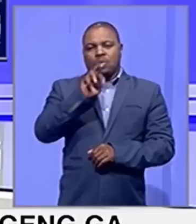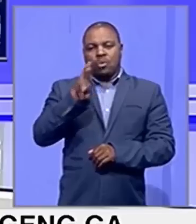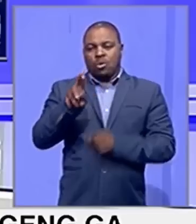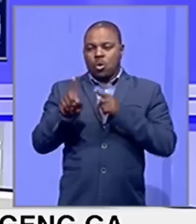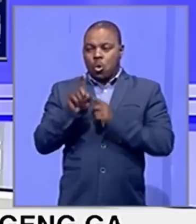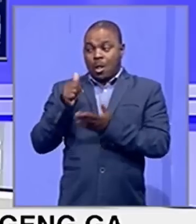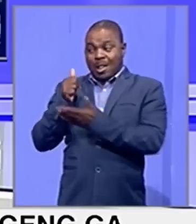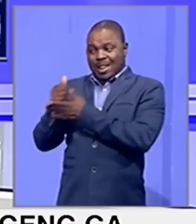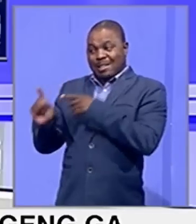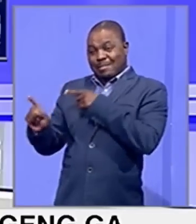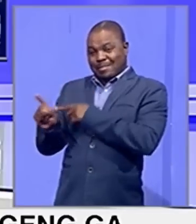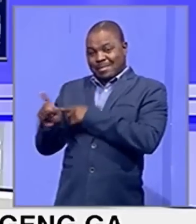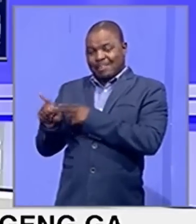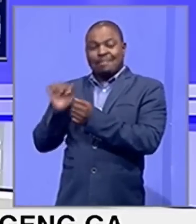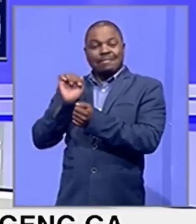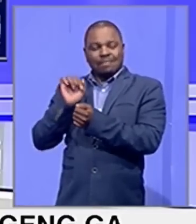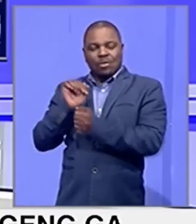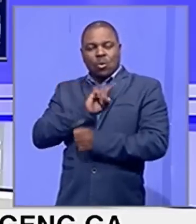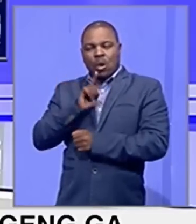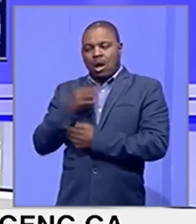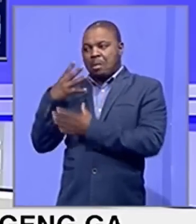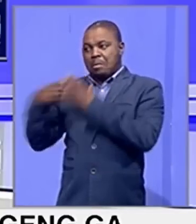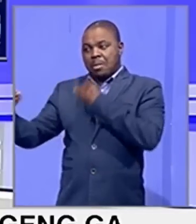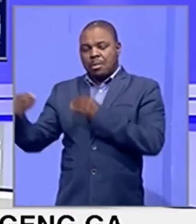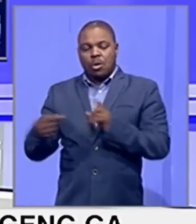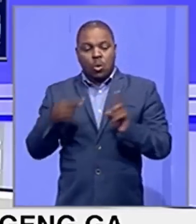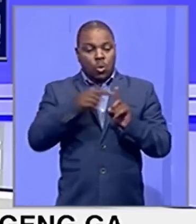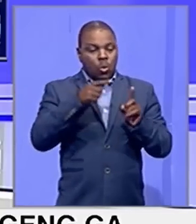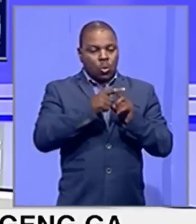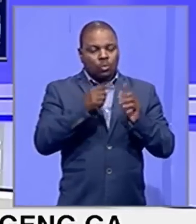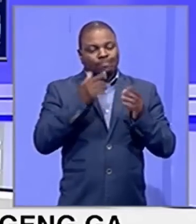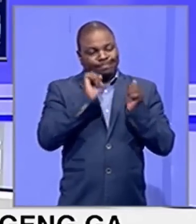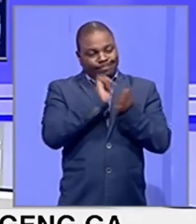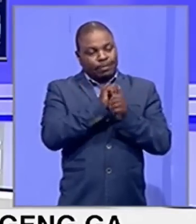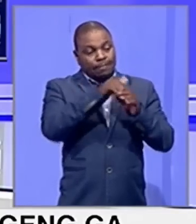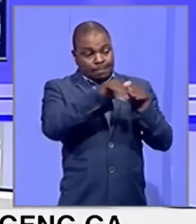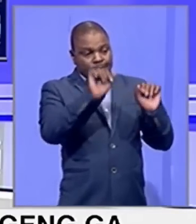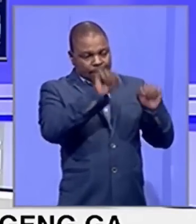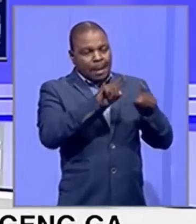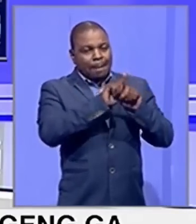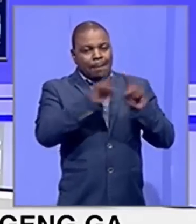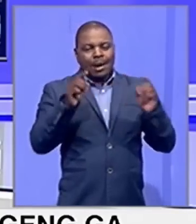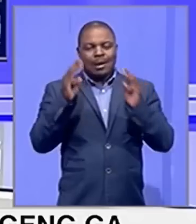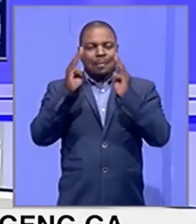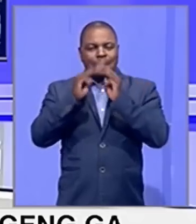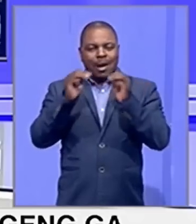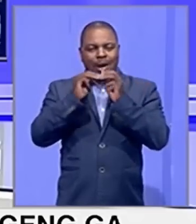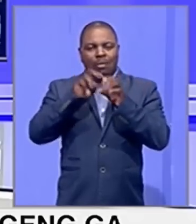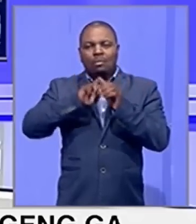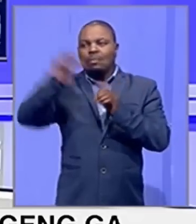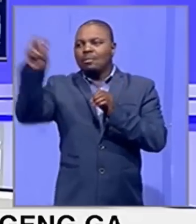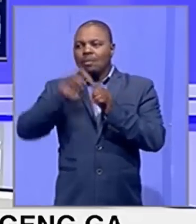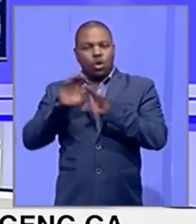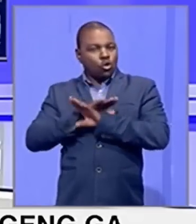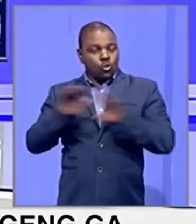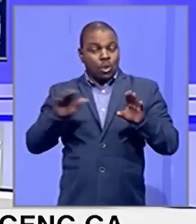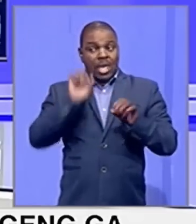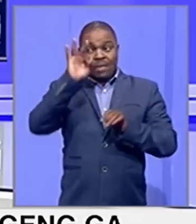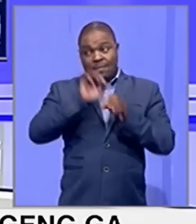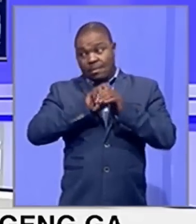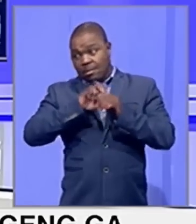go tšhabiša moswariwa go ngwega kgolegong ga se a dumelelwa go tšwela ka ntle ga motse wa Mangaung ntle le go tsebiša mohlankedi